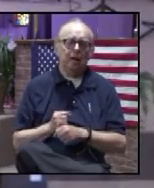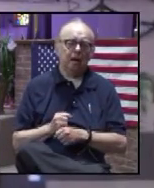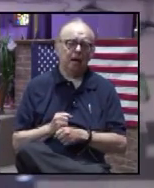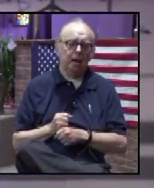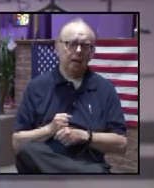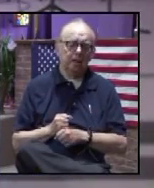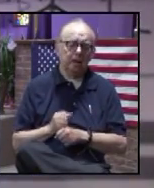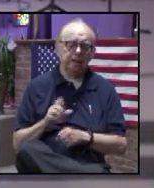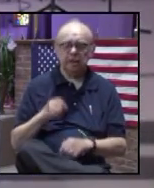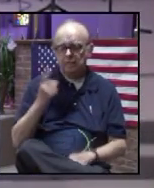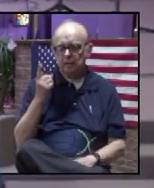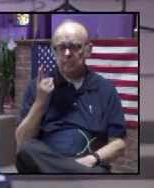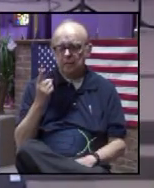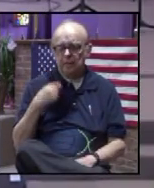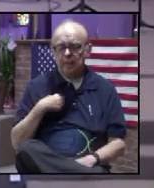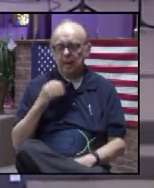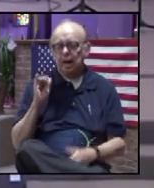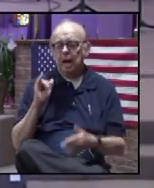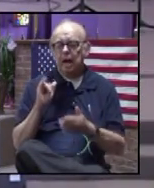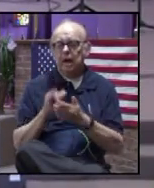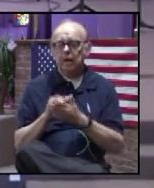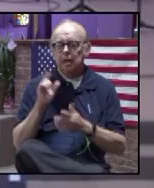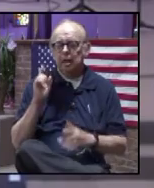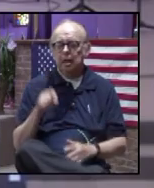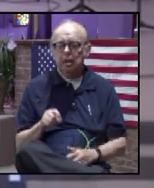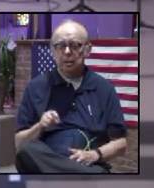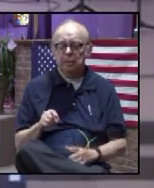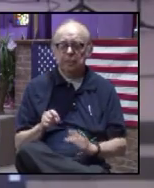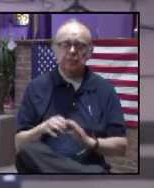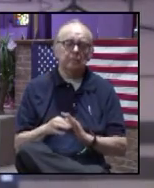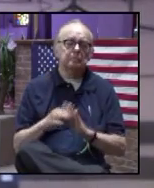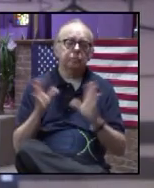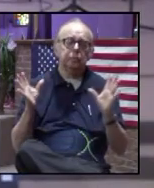I gotta realize I need to turn loose.